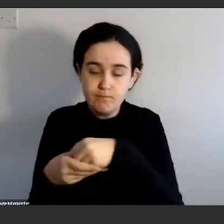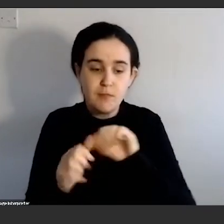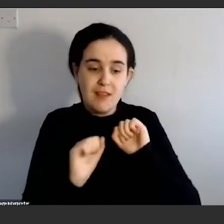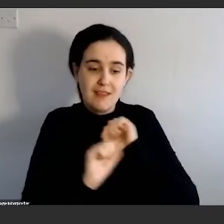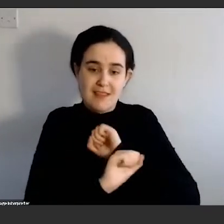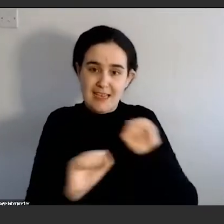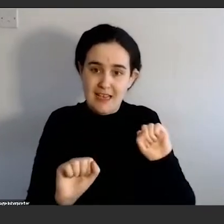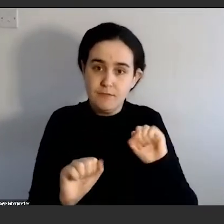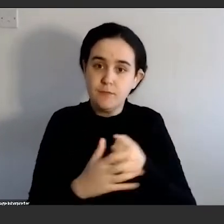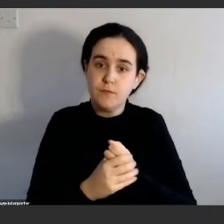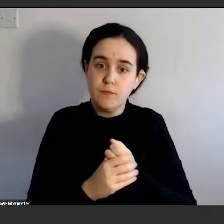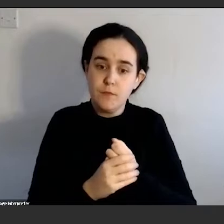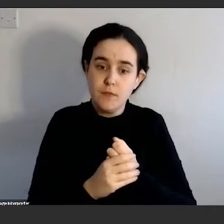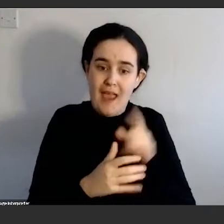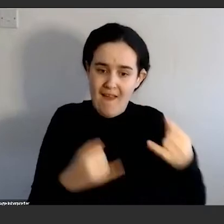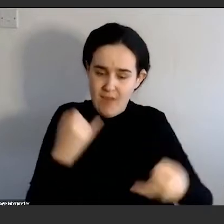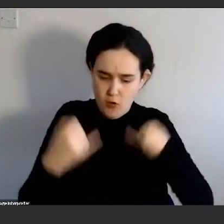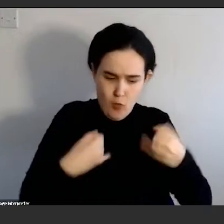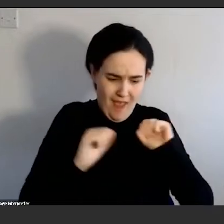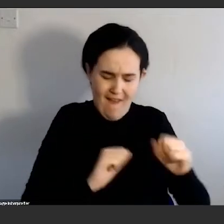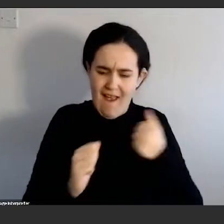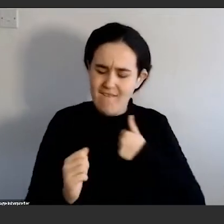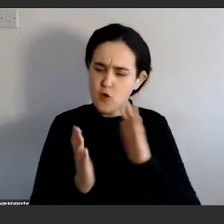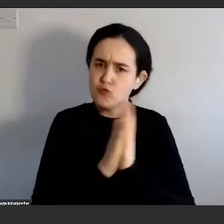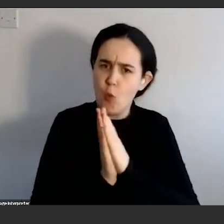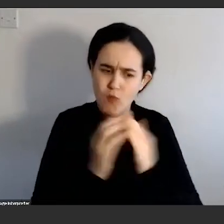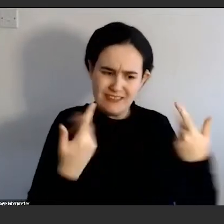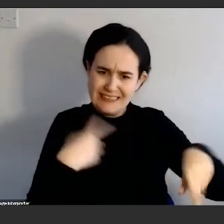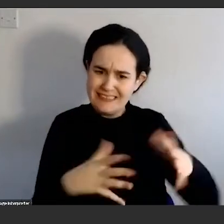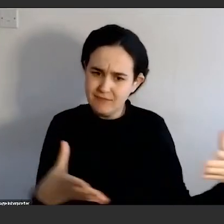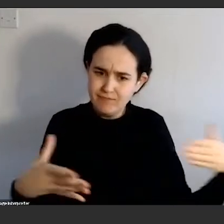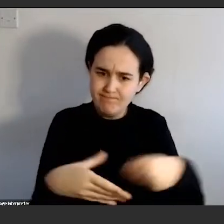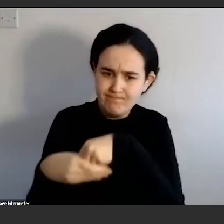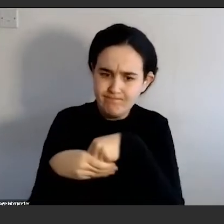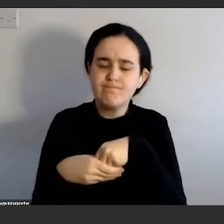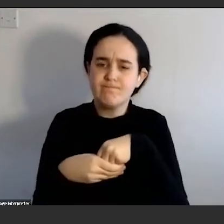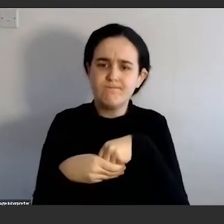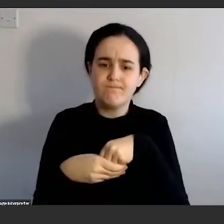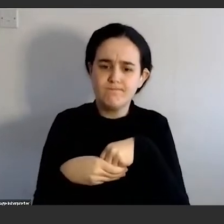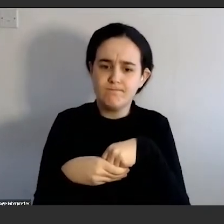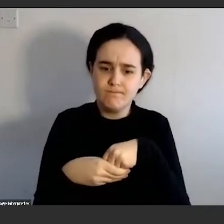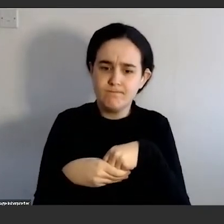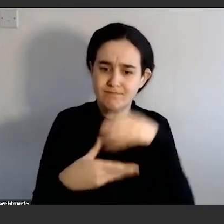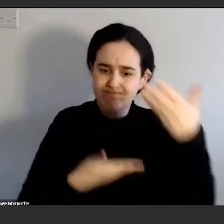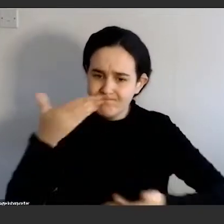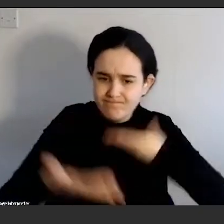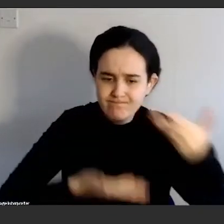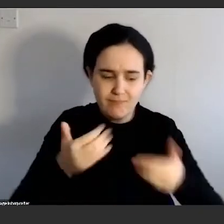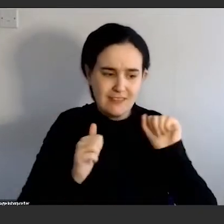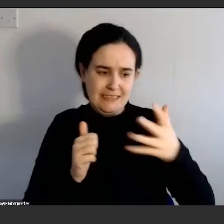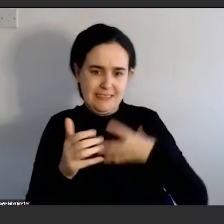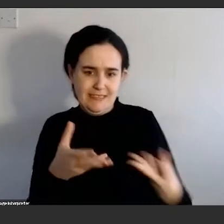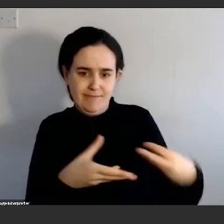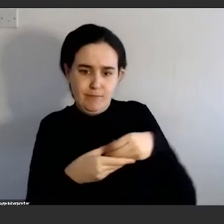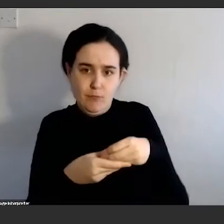and systematic discrimination and barriers in accessing health goods, information, and